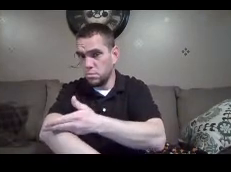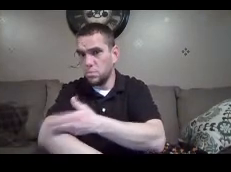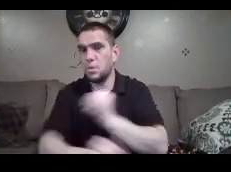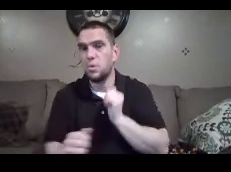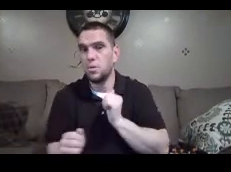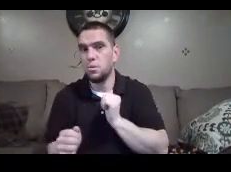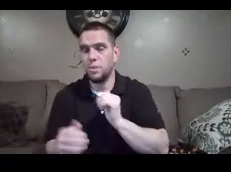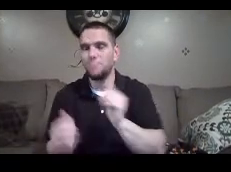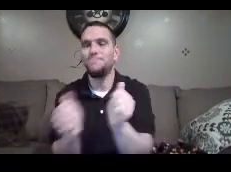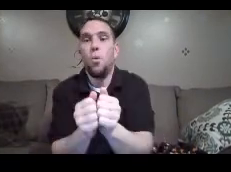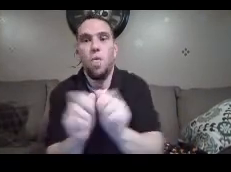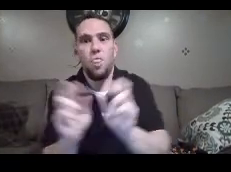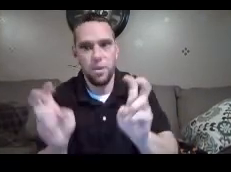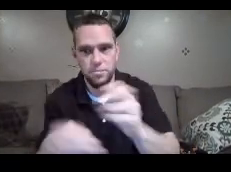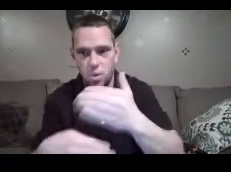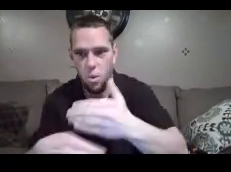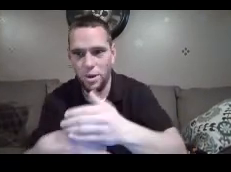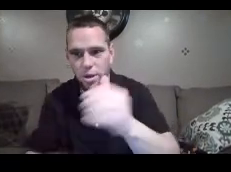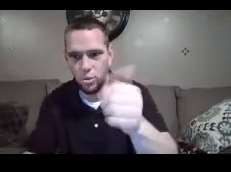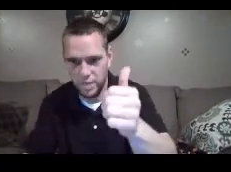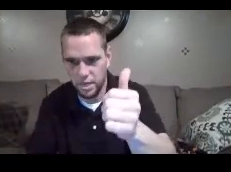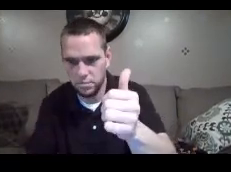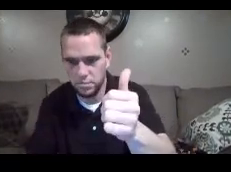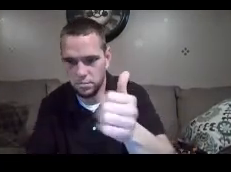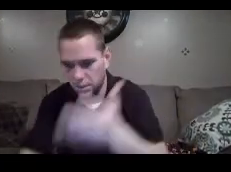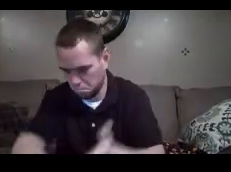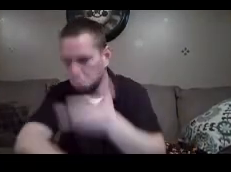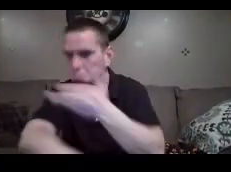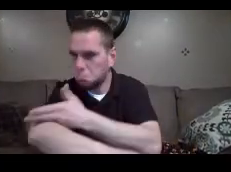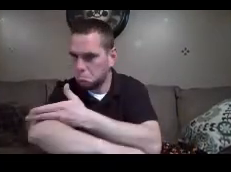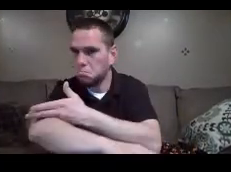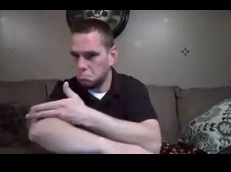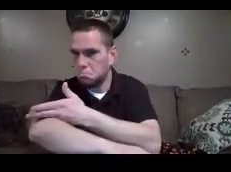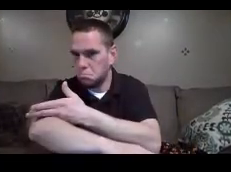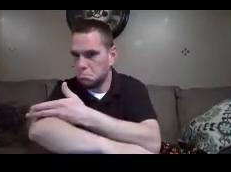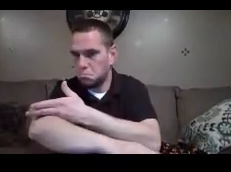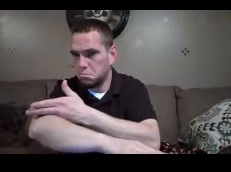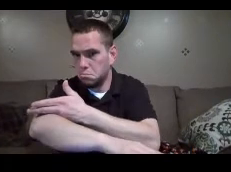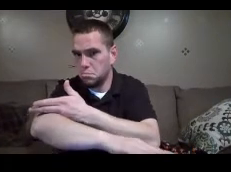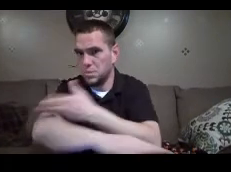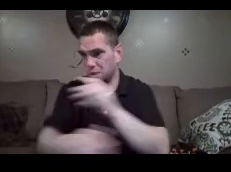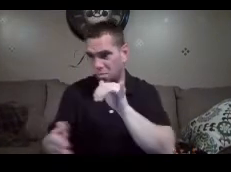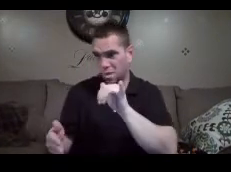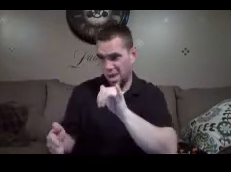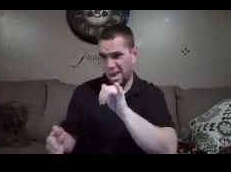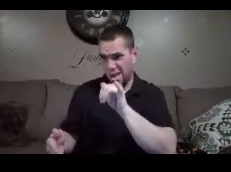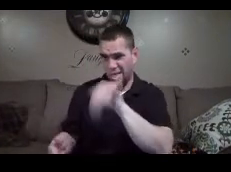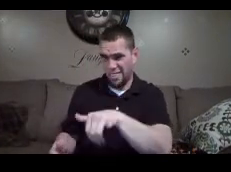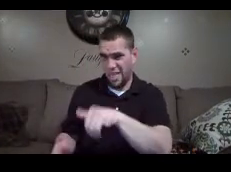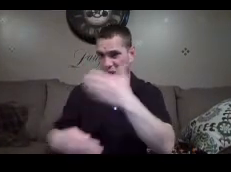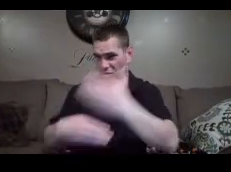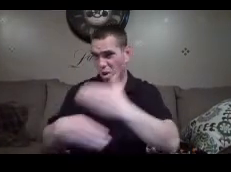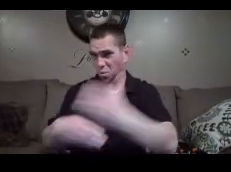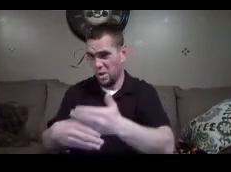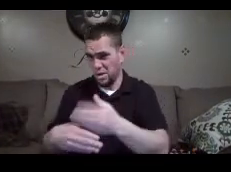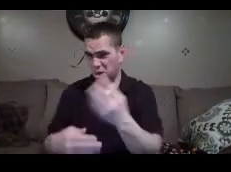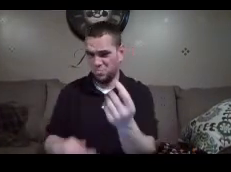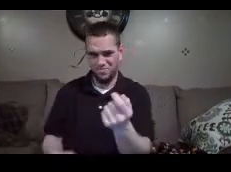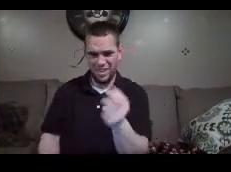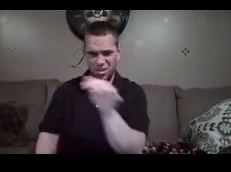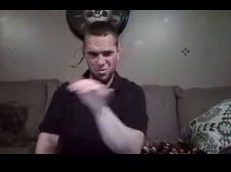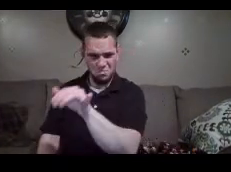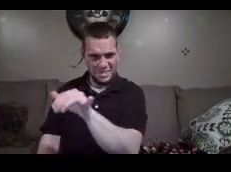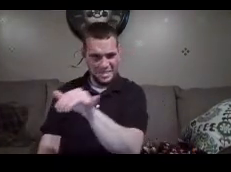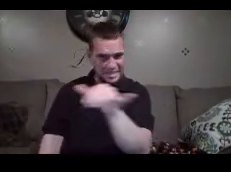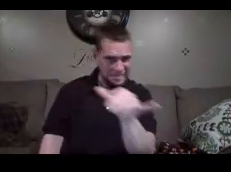should say. So it actually does do a lot of things that JAWS and NVDA would do. But I would